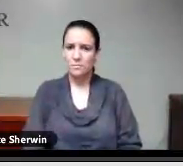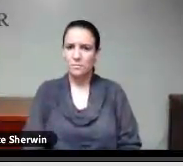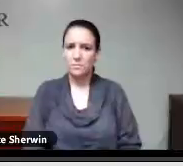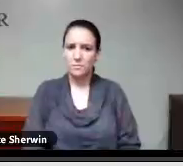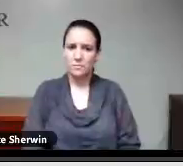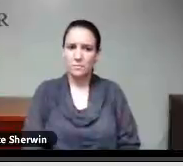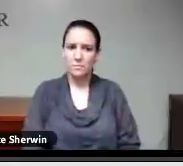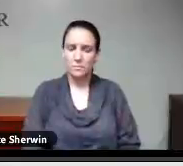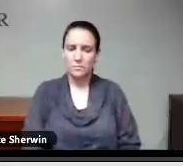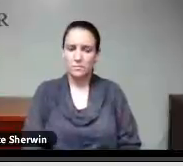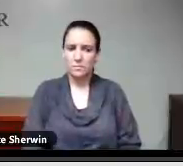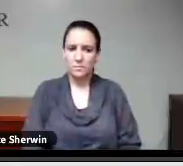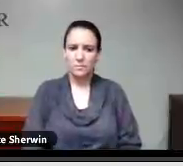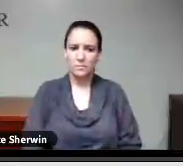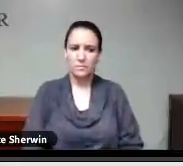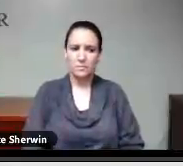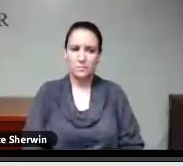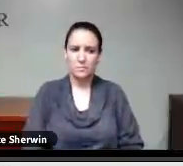target audience.